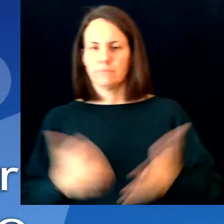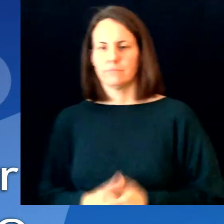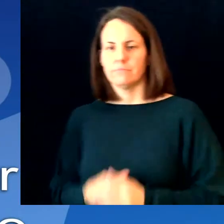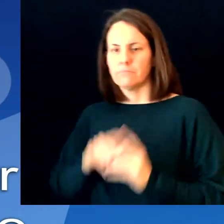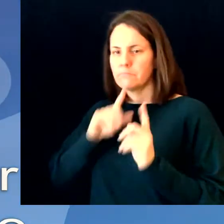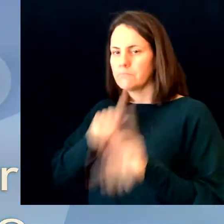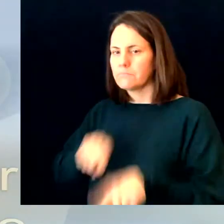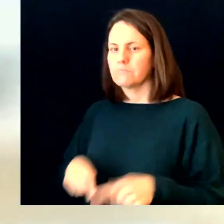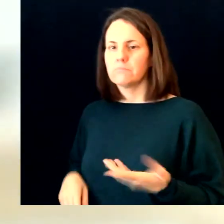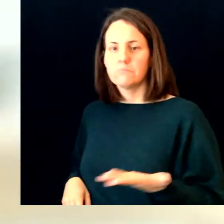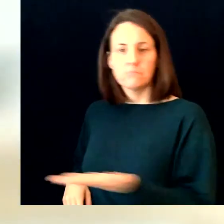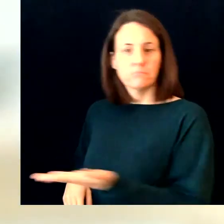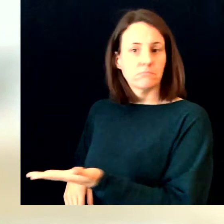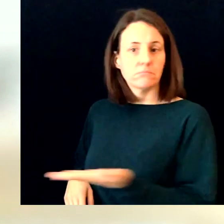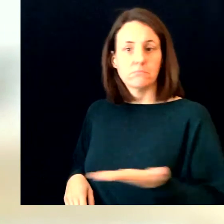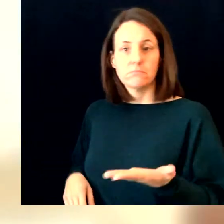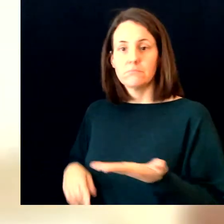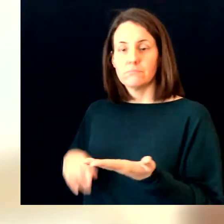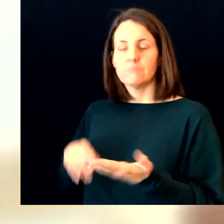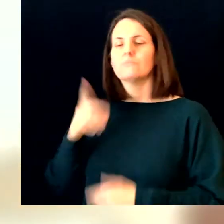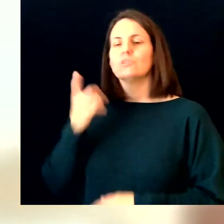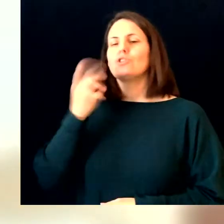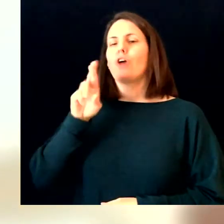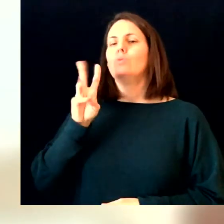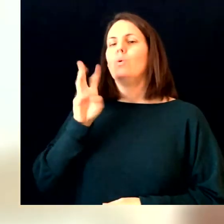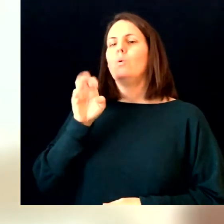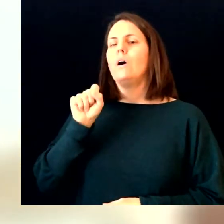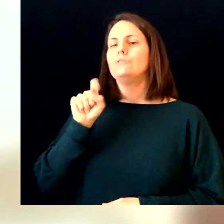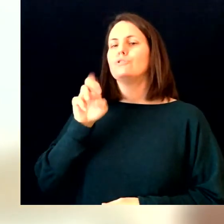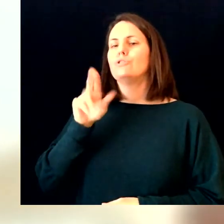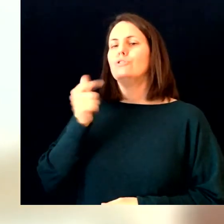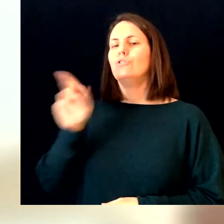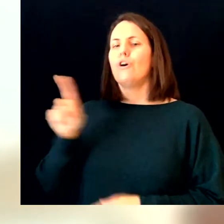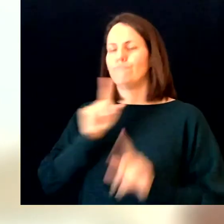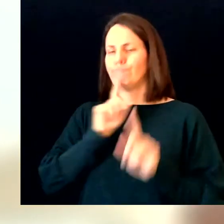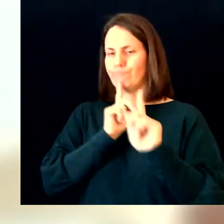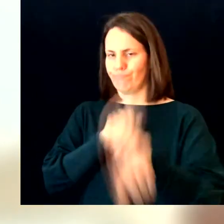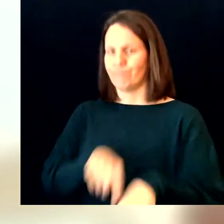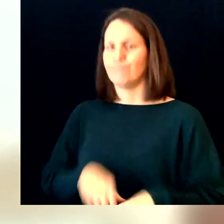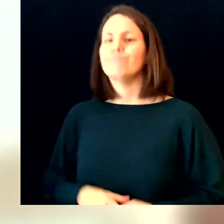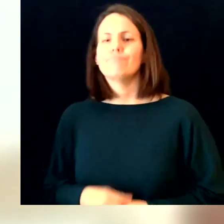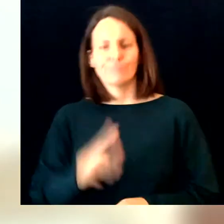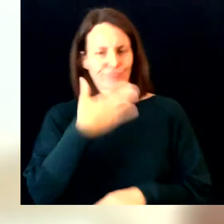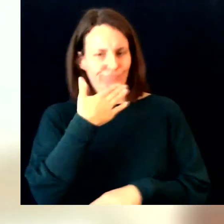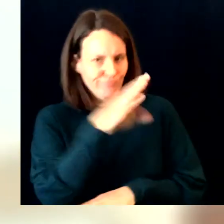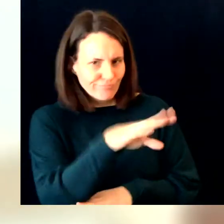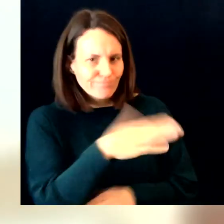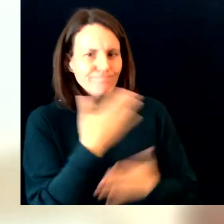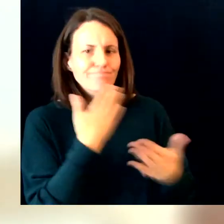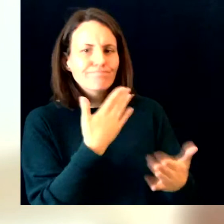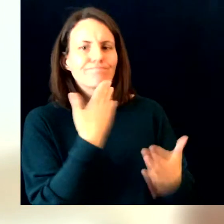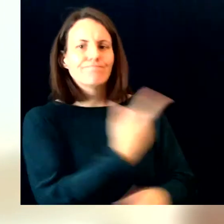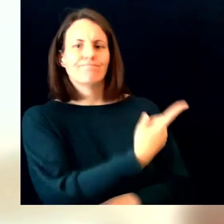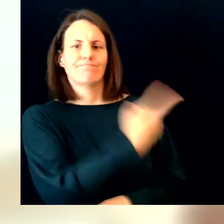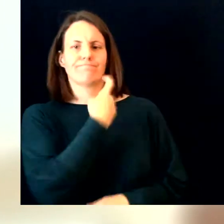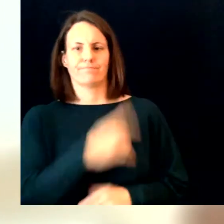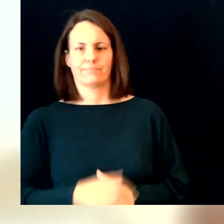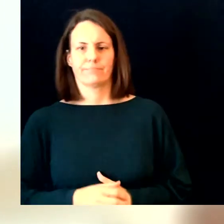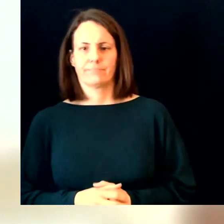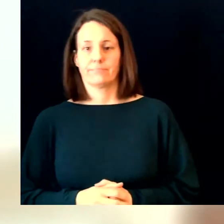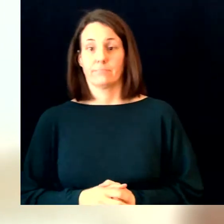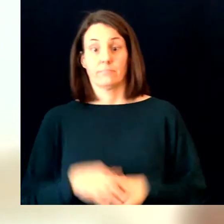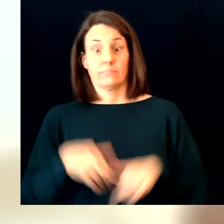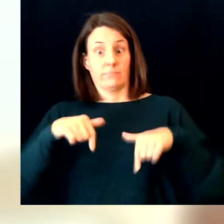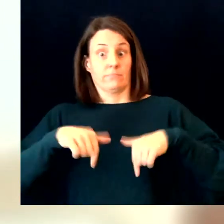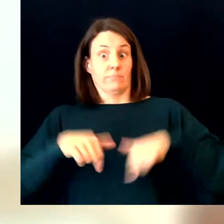Good afternoon. So the data that we have from Wisconsin does not indicate that we have reached the peak. I think that's what